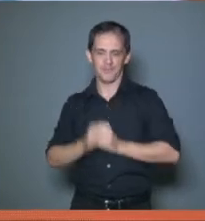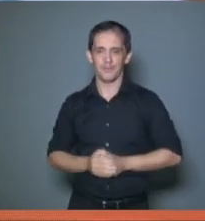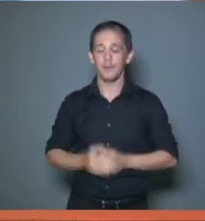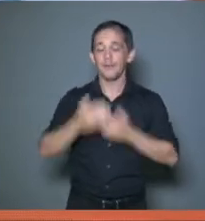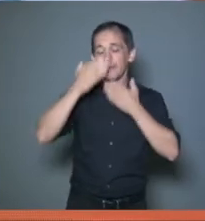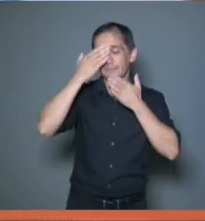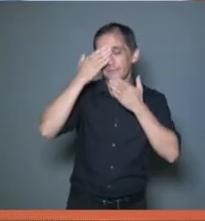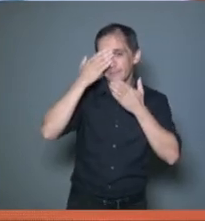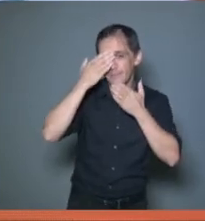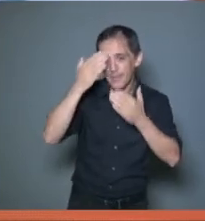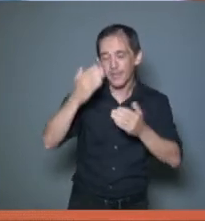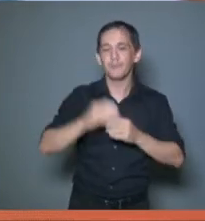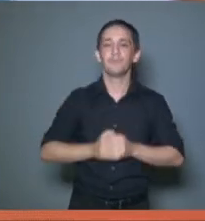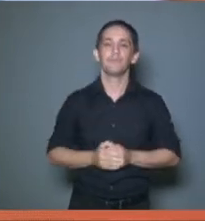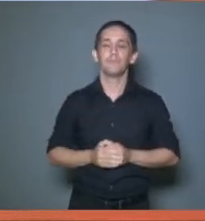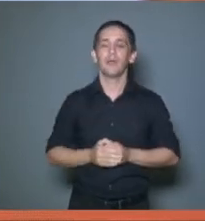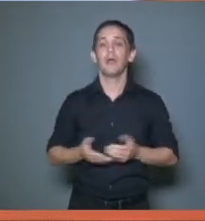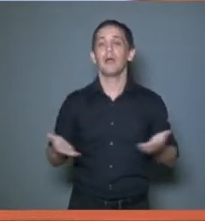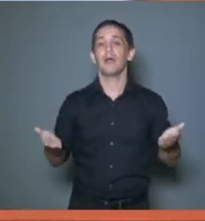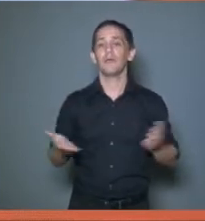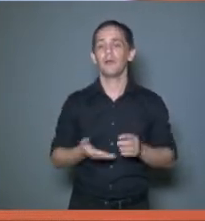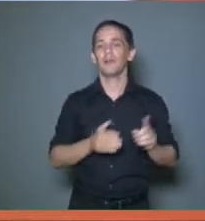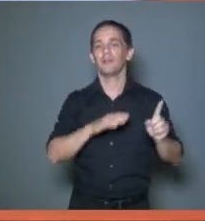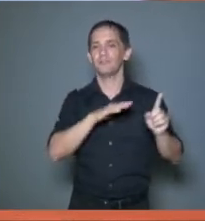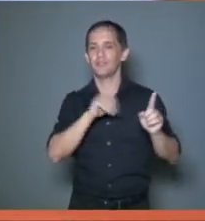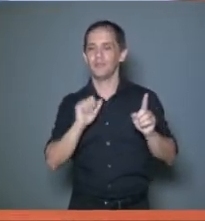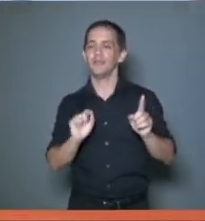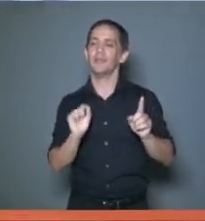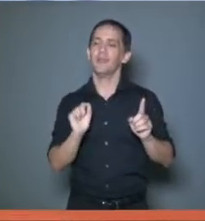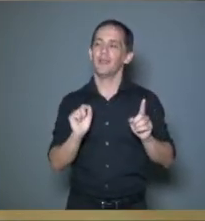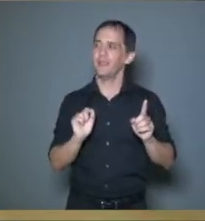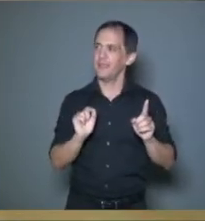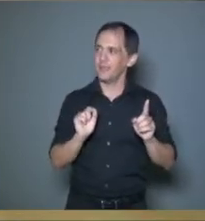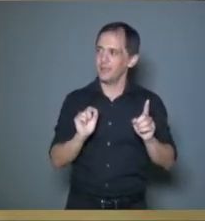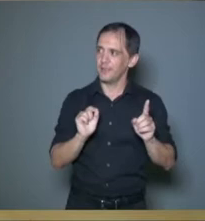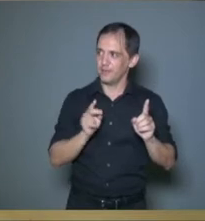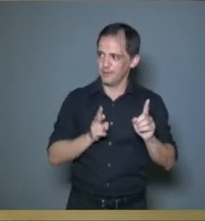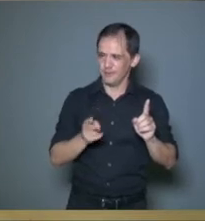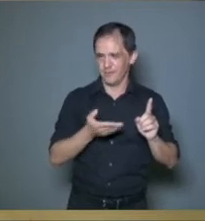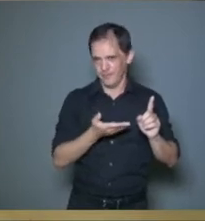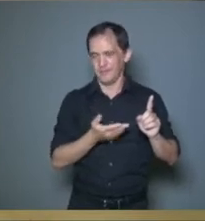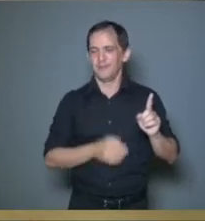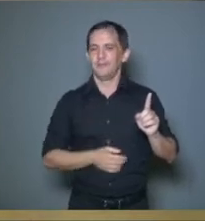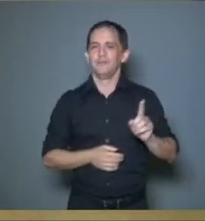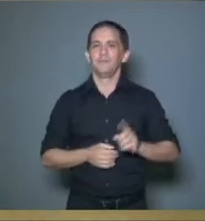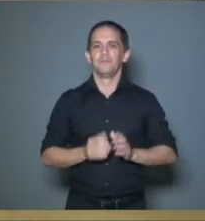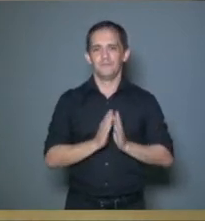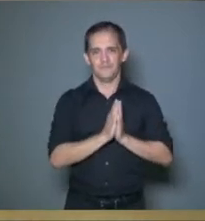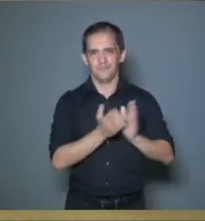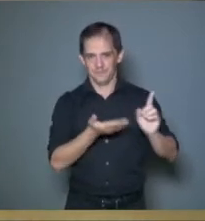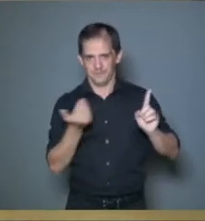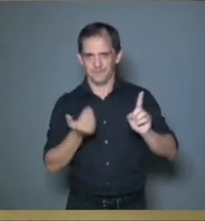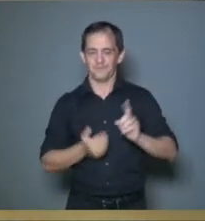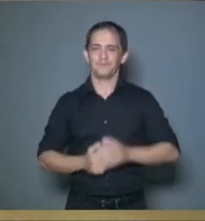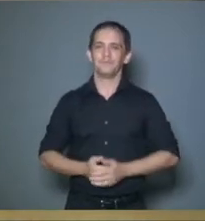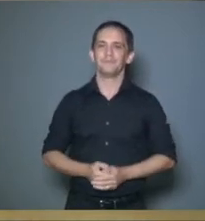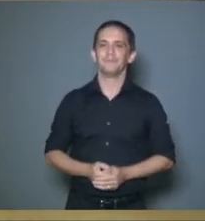the presentations of our directors. Thank you very much. And I turn it back to our host. Thank